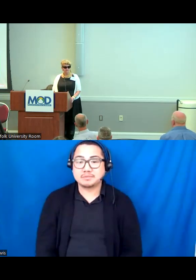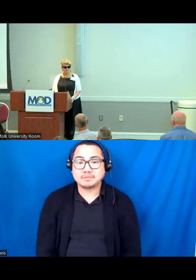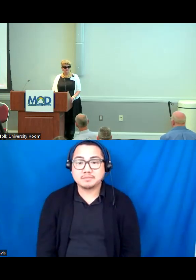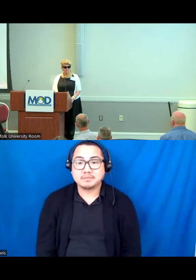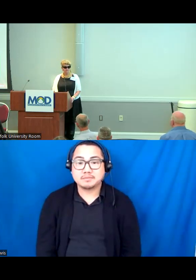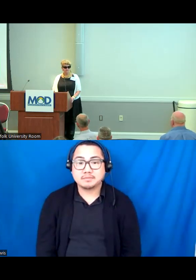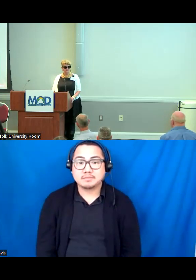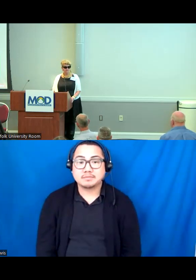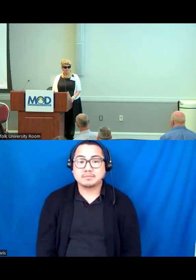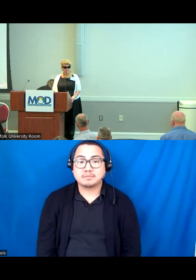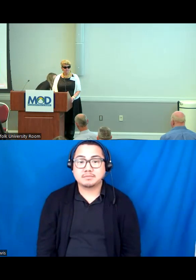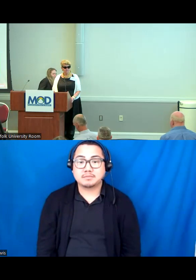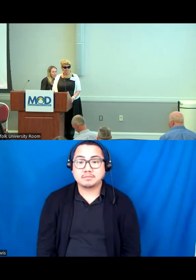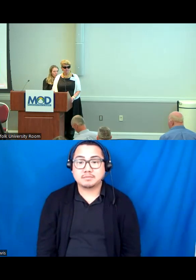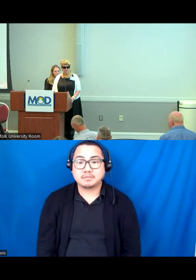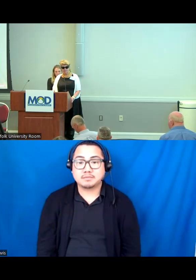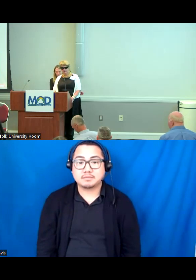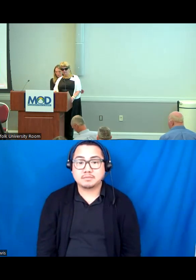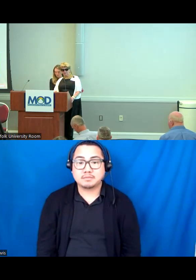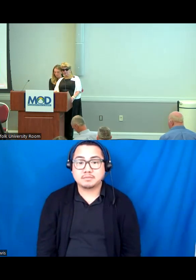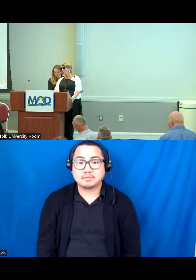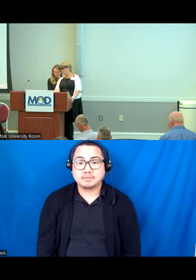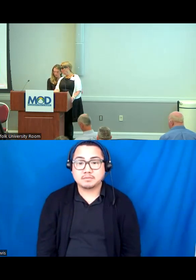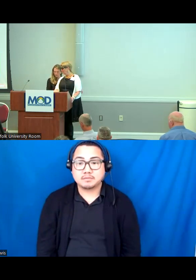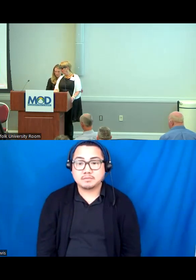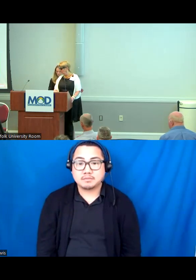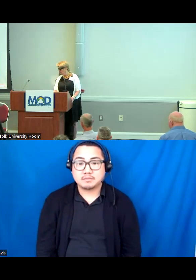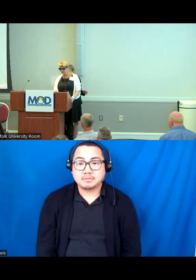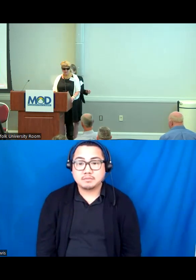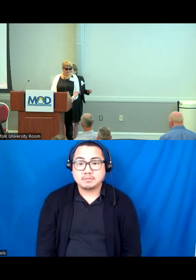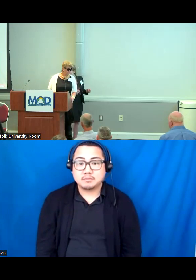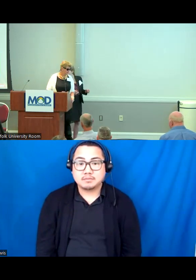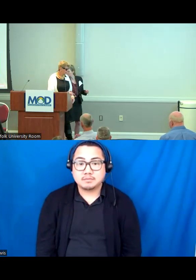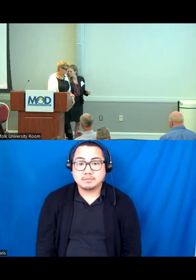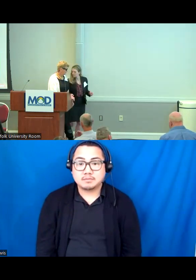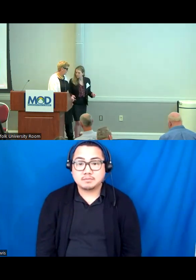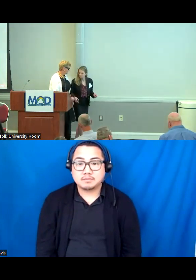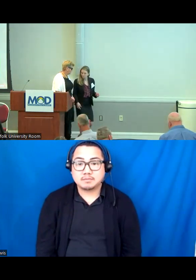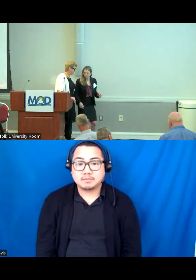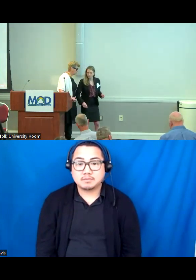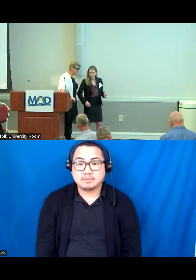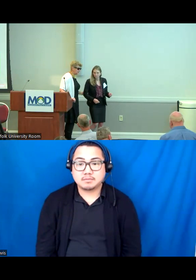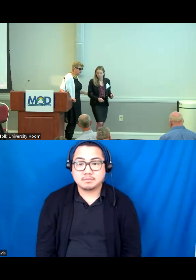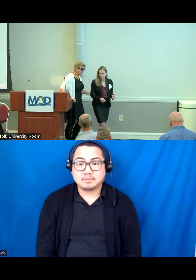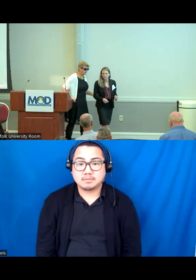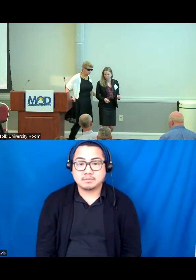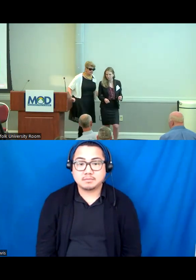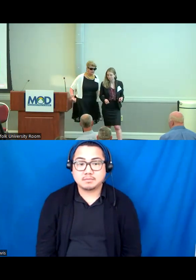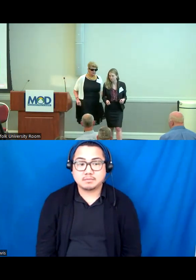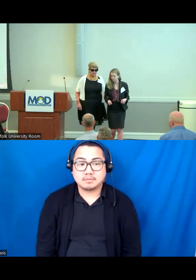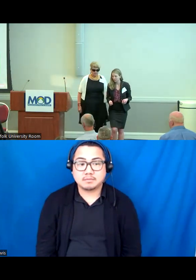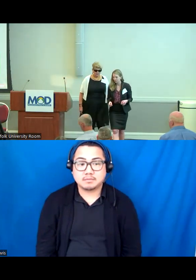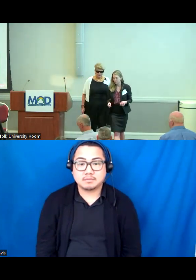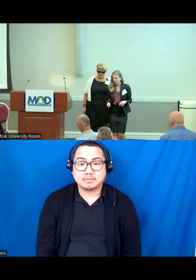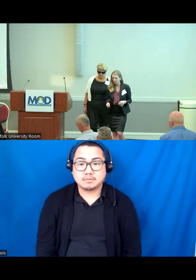disabilities from the Greater Boston area, fed up with the inaccessible, unsafe, and undignified public transit system, filed a